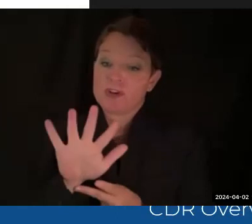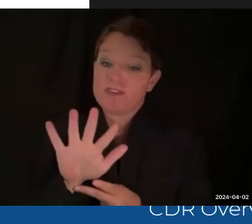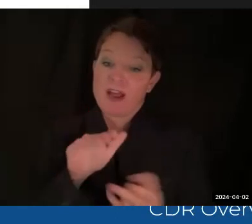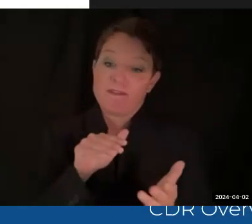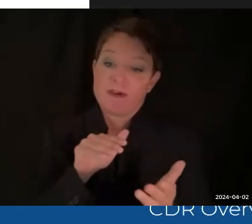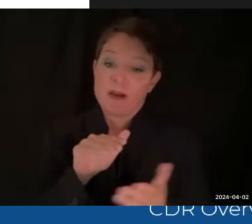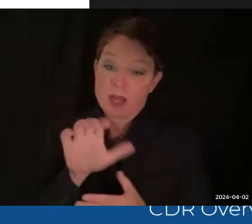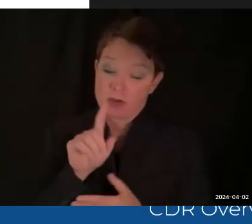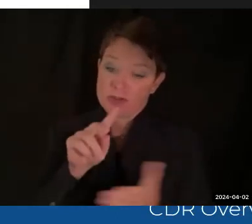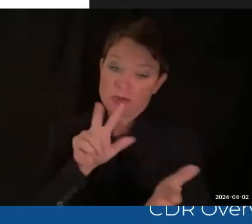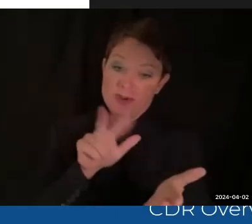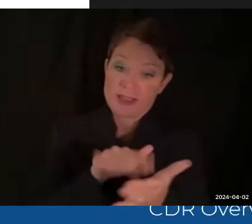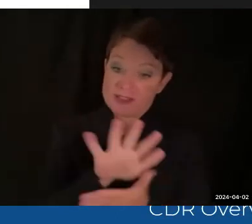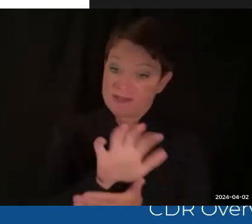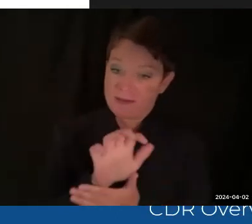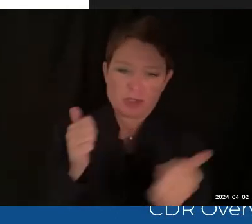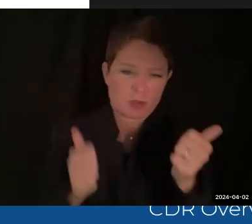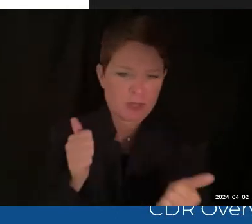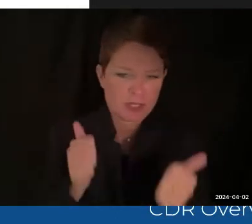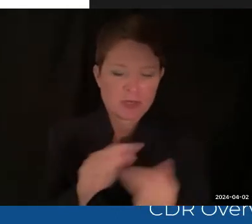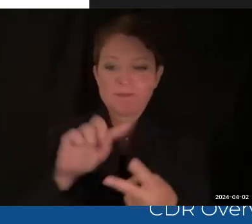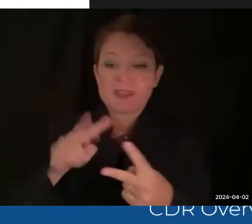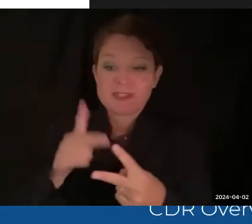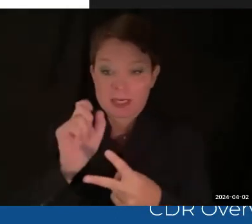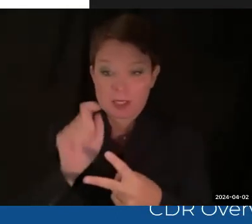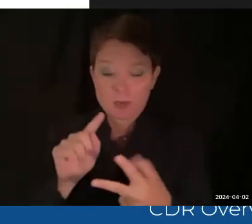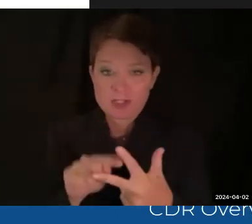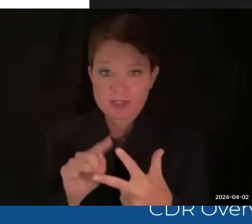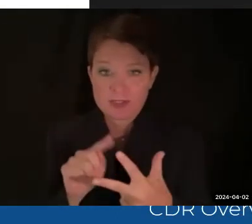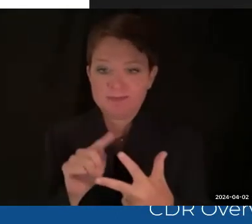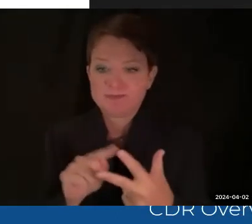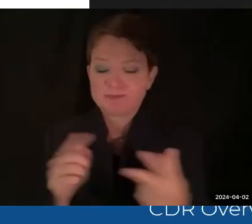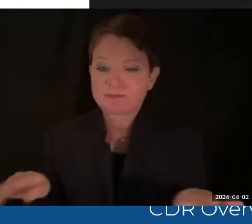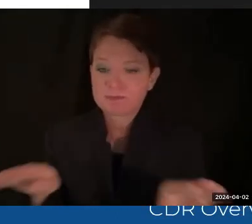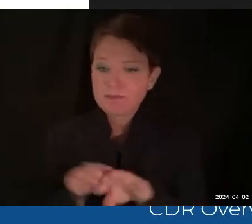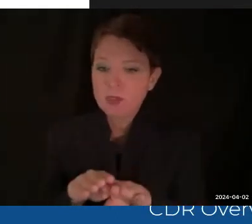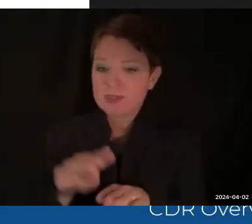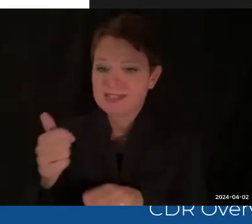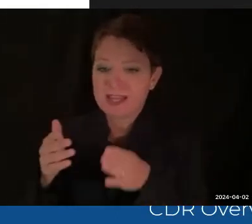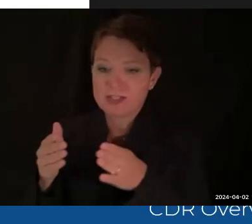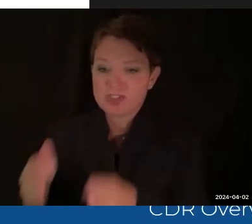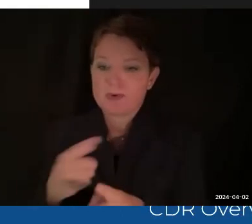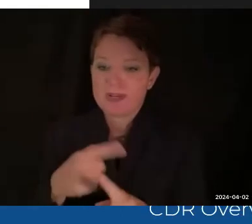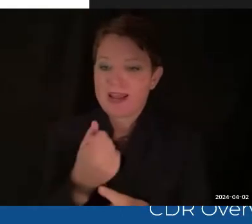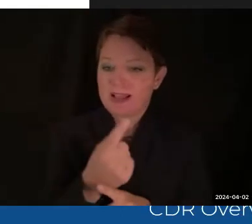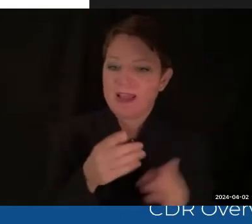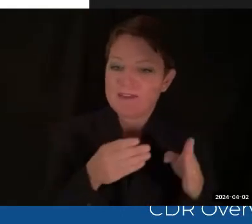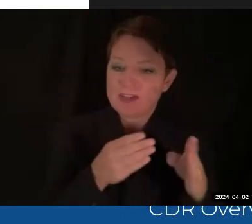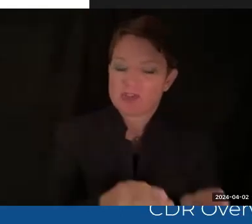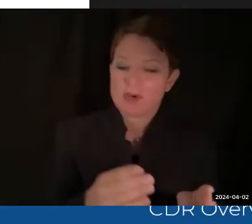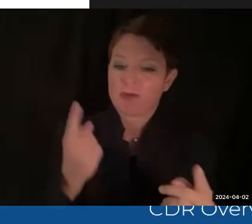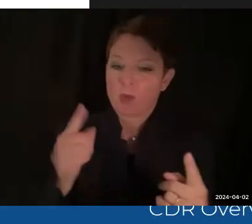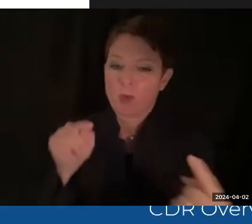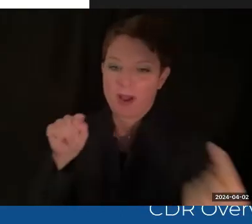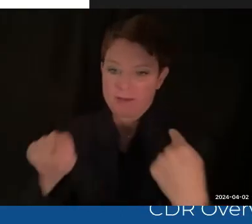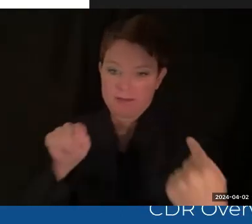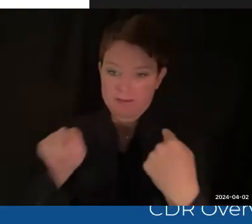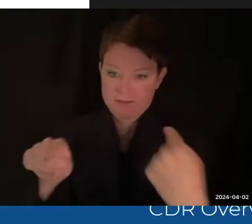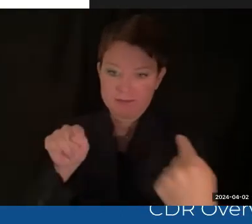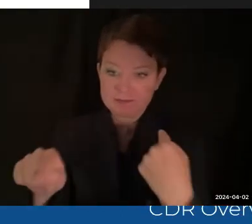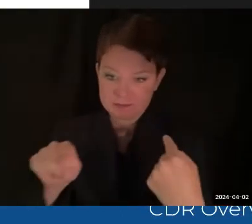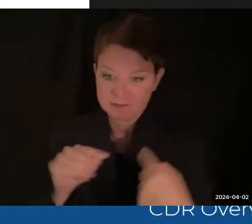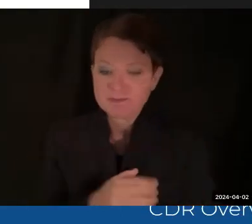3,500? My second question has to do with the closing of 10th Street and 11th Street for single lane traffic.